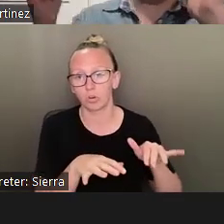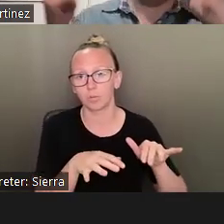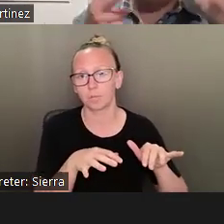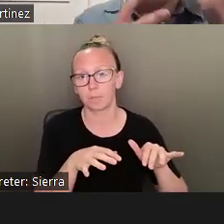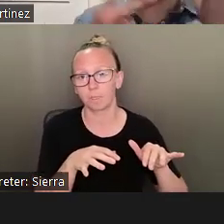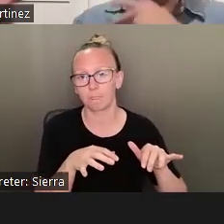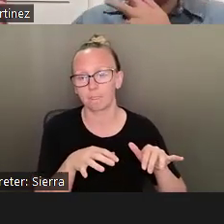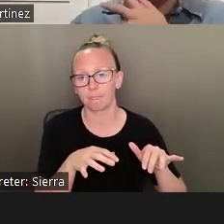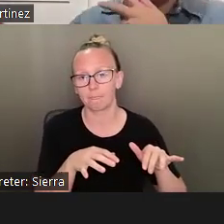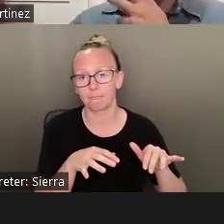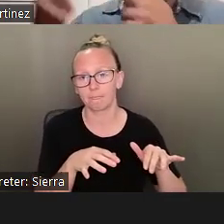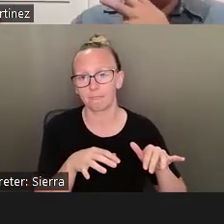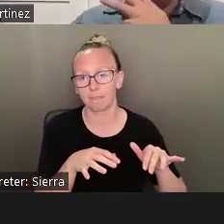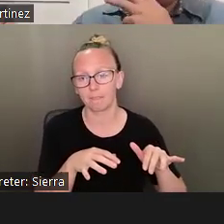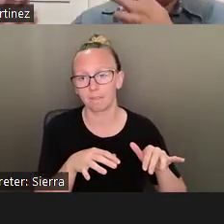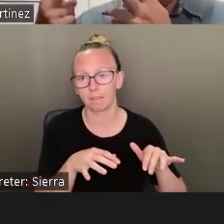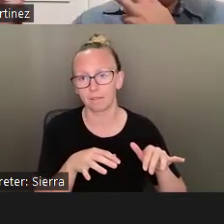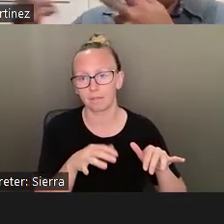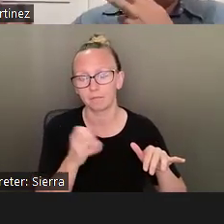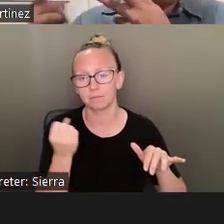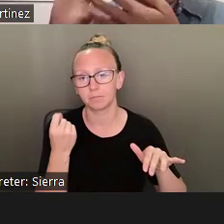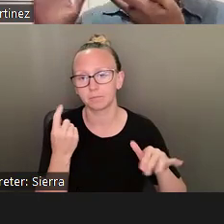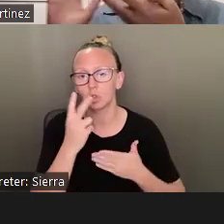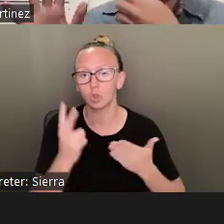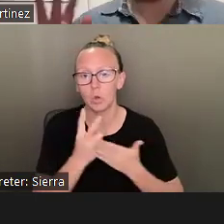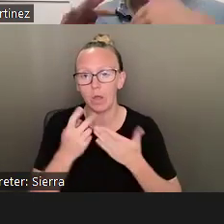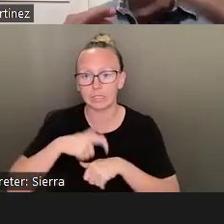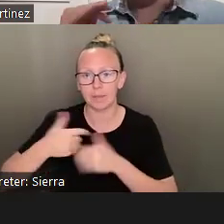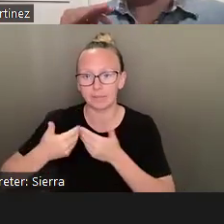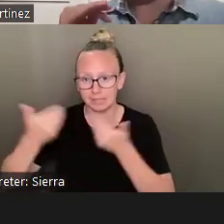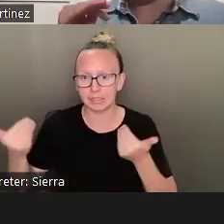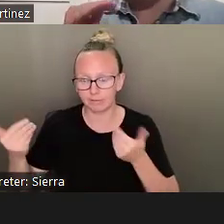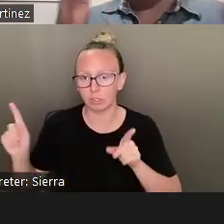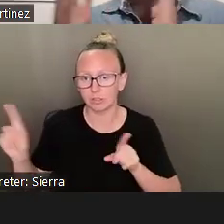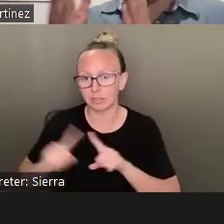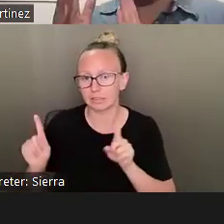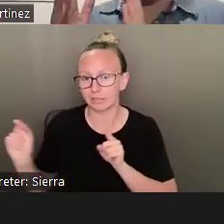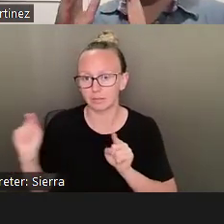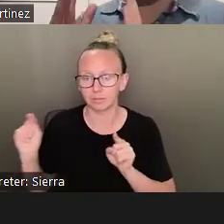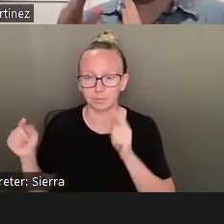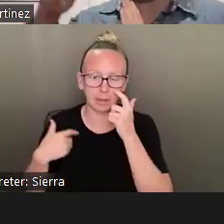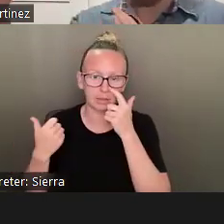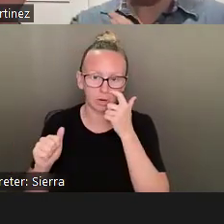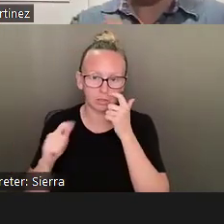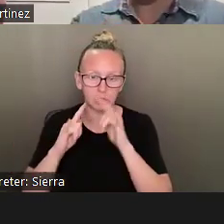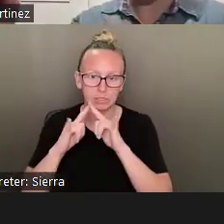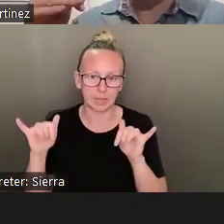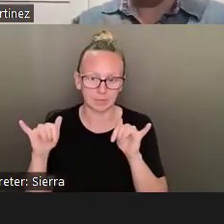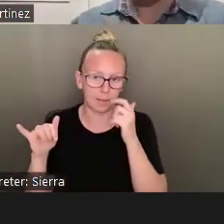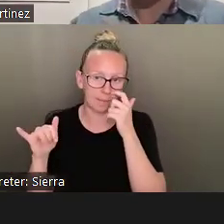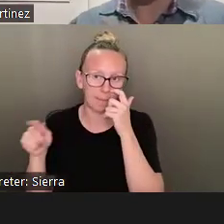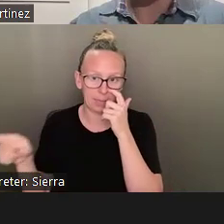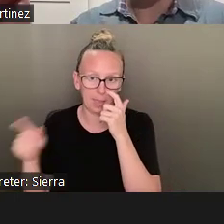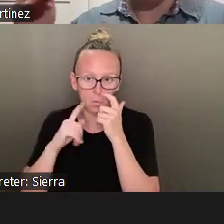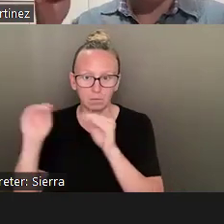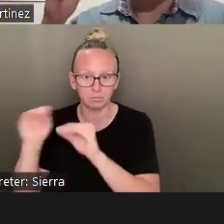Even though you were 2 hour apart in time zone, I tried to match up with the time that they would be assembling